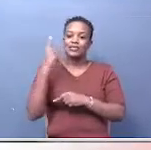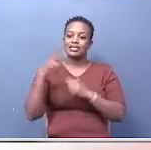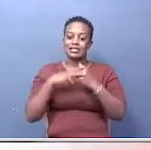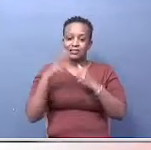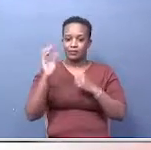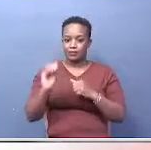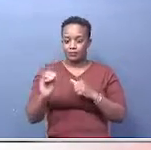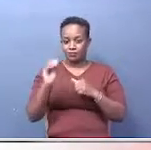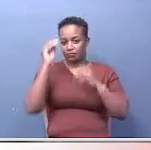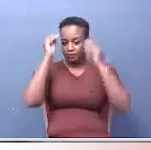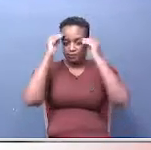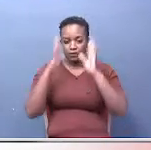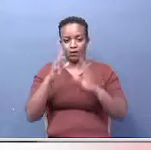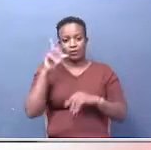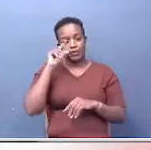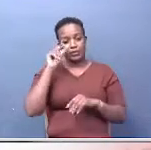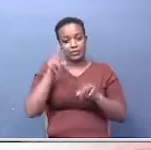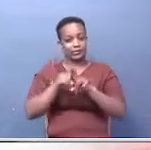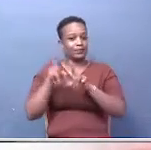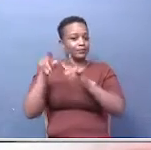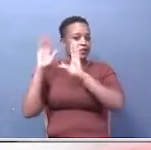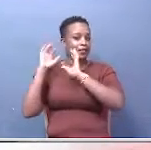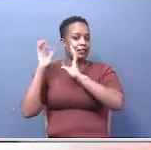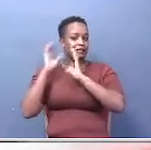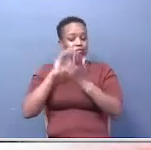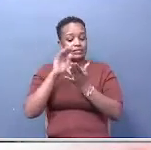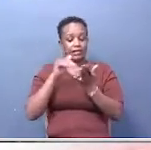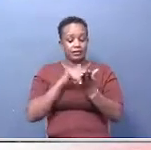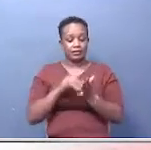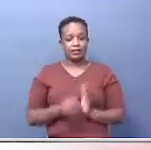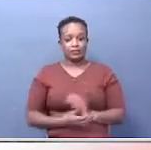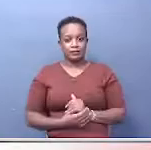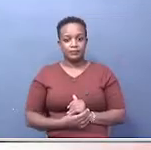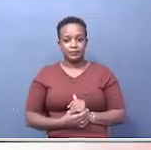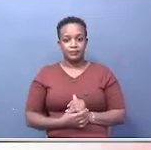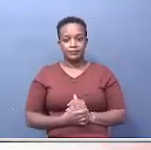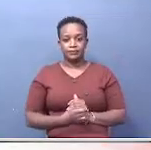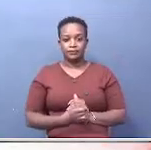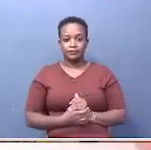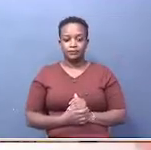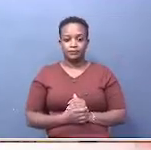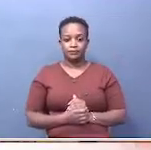Mombasa and Kilifi centers. Patronila Goren for TV 47 in Mombasa County.